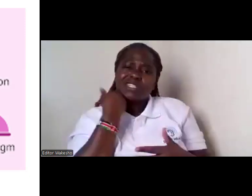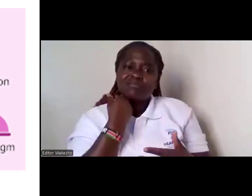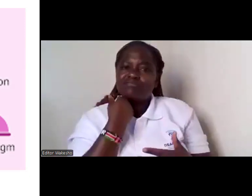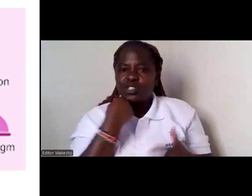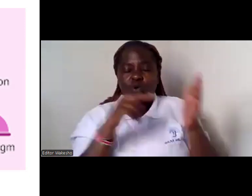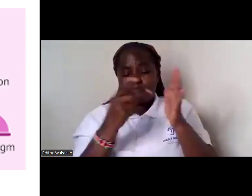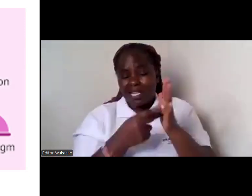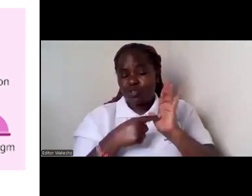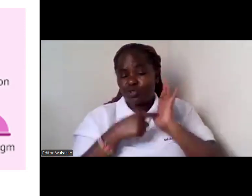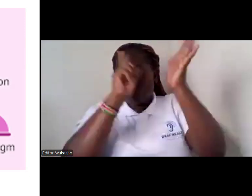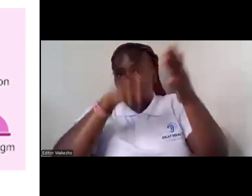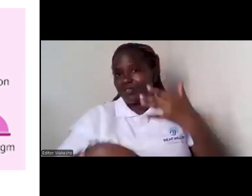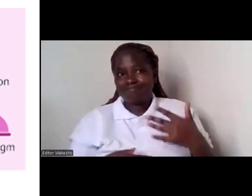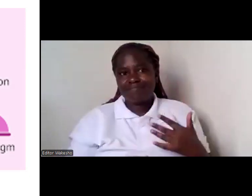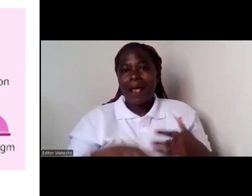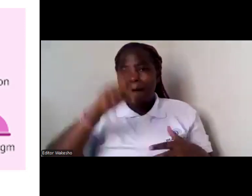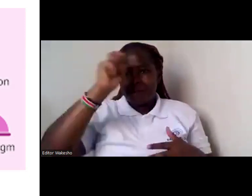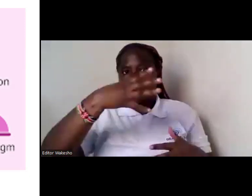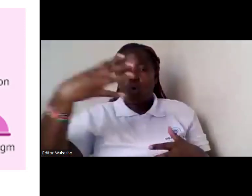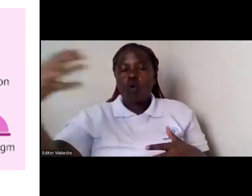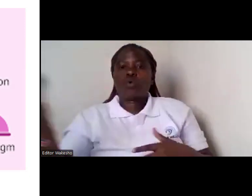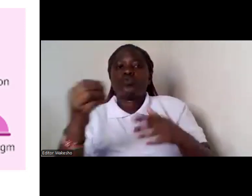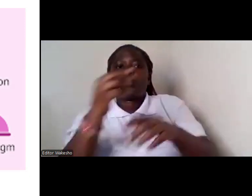sign that it should be addressed.